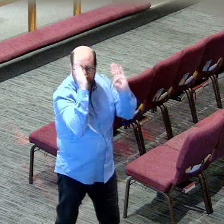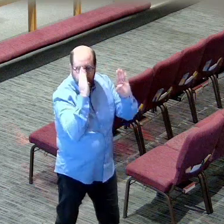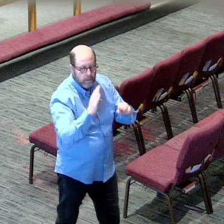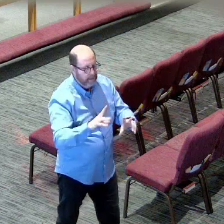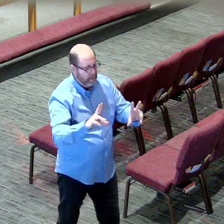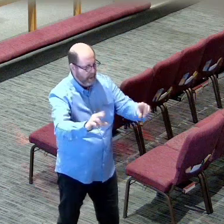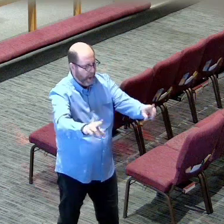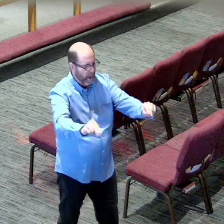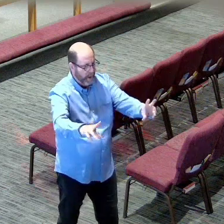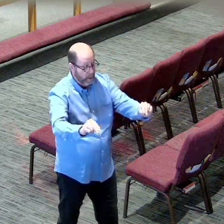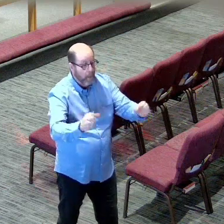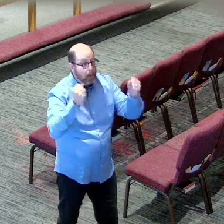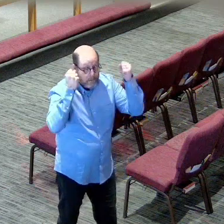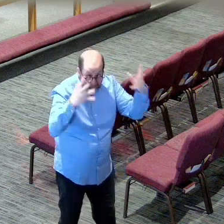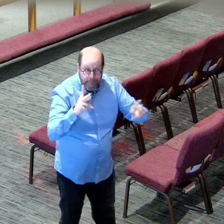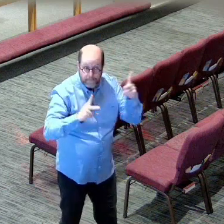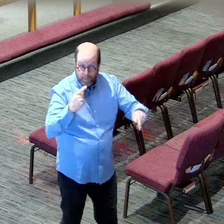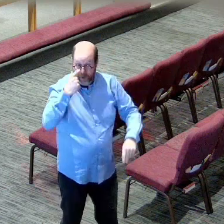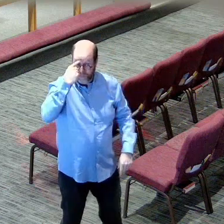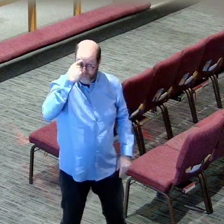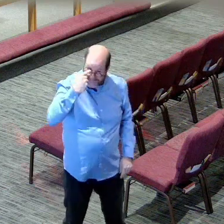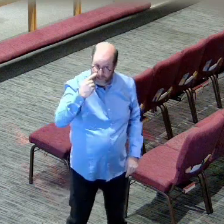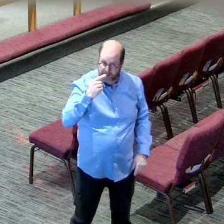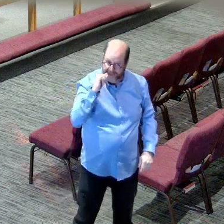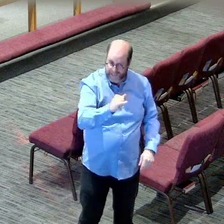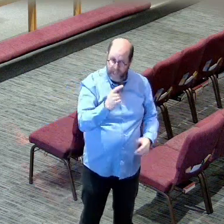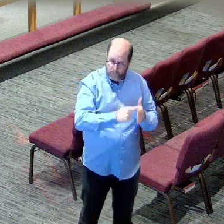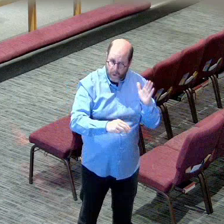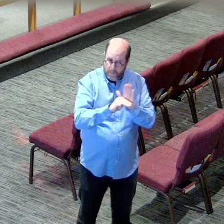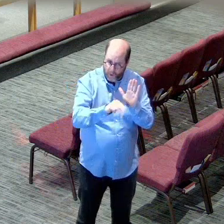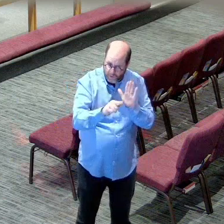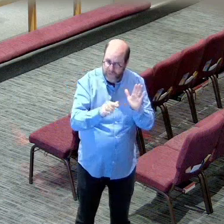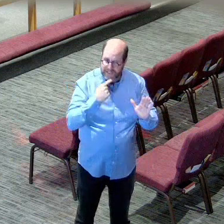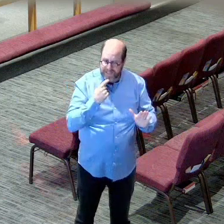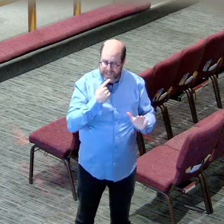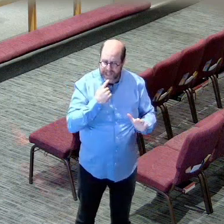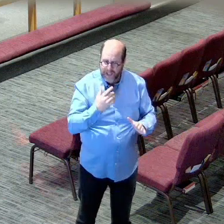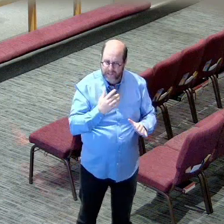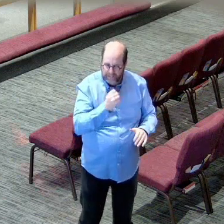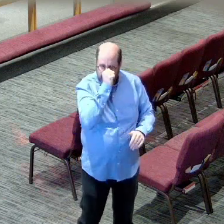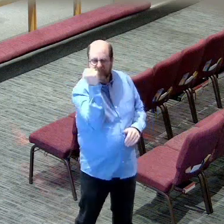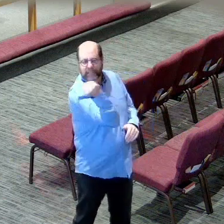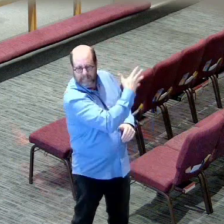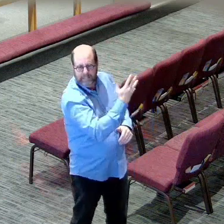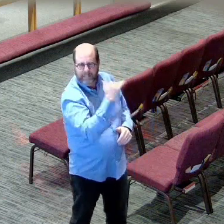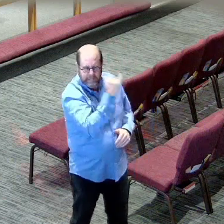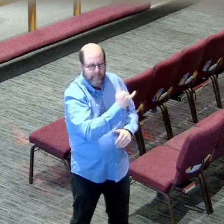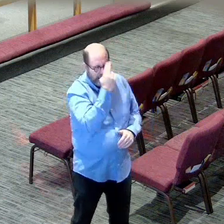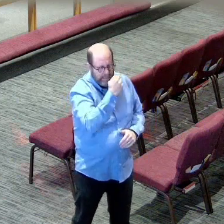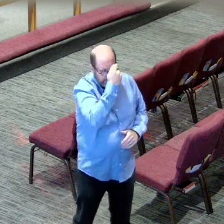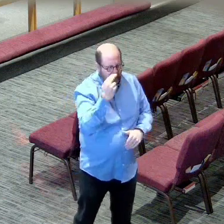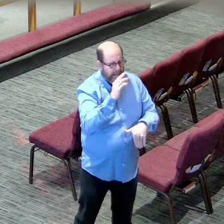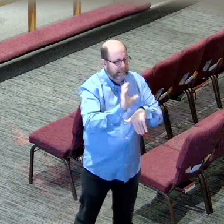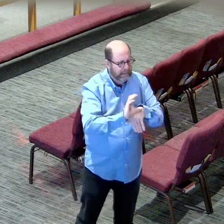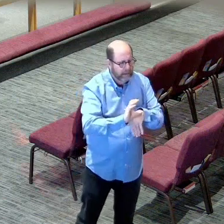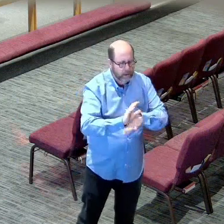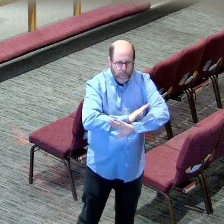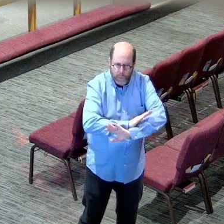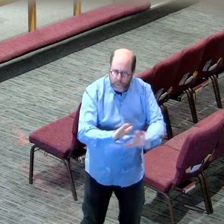very popular notion among many Protestant churches today as they set themselves up on their own